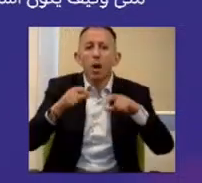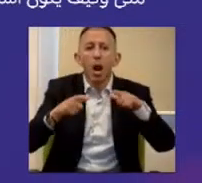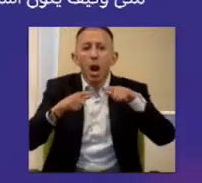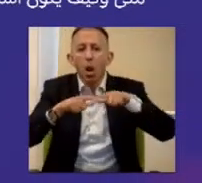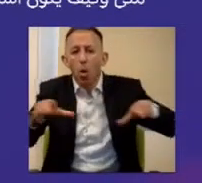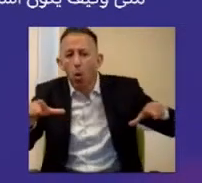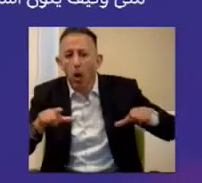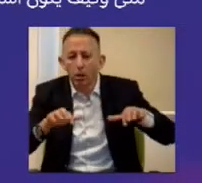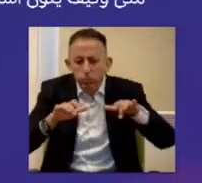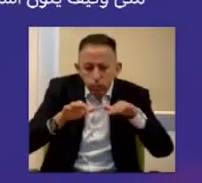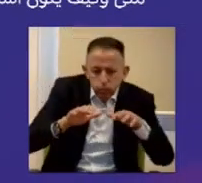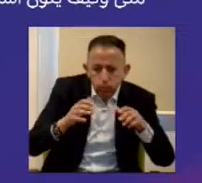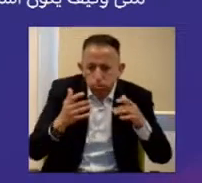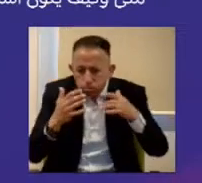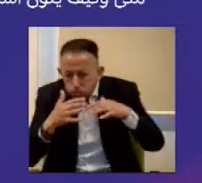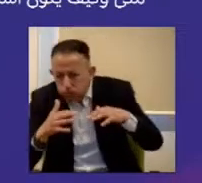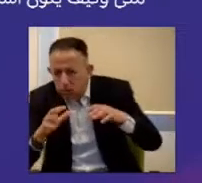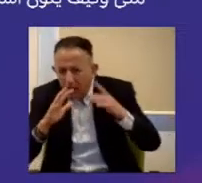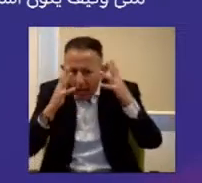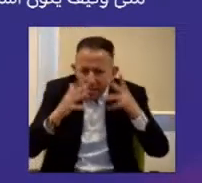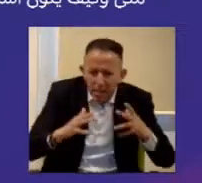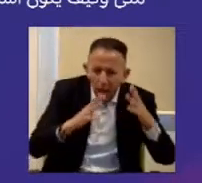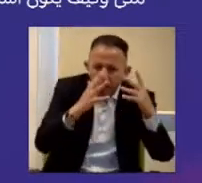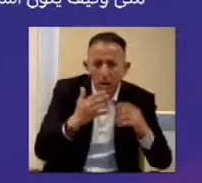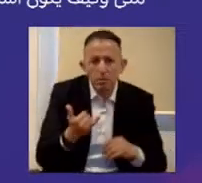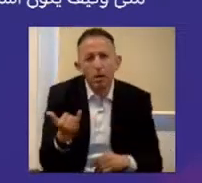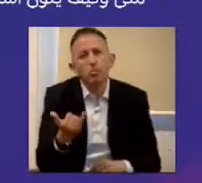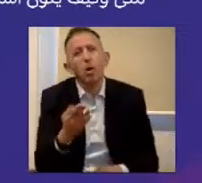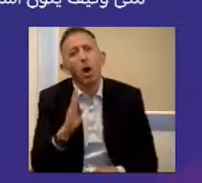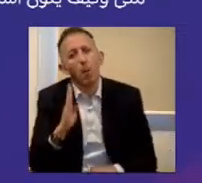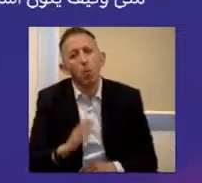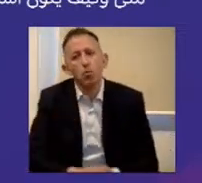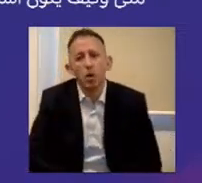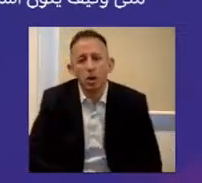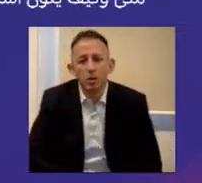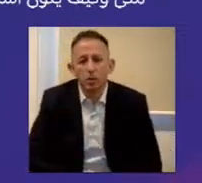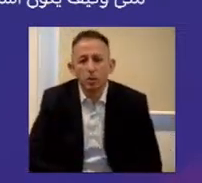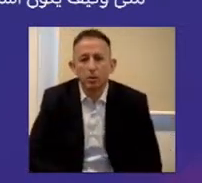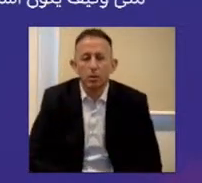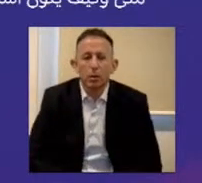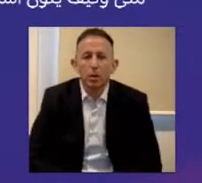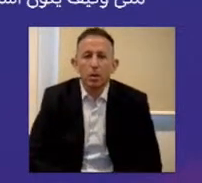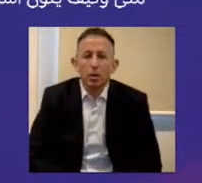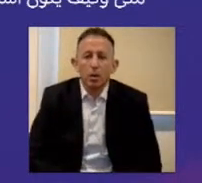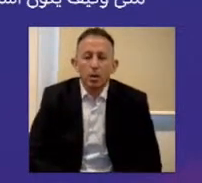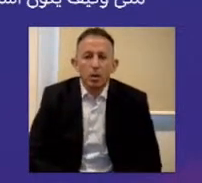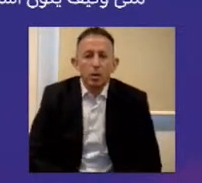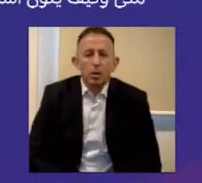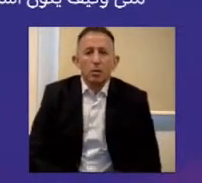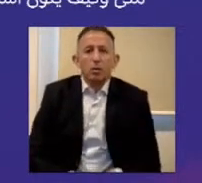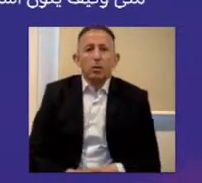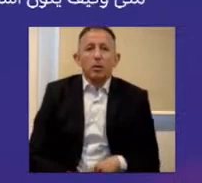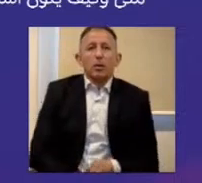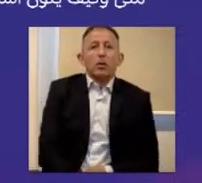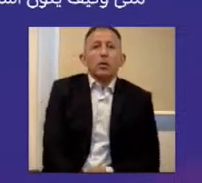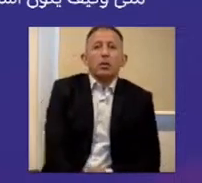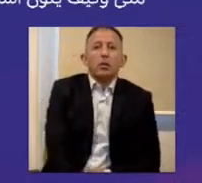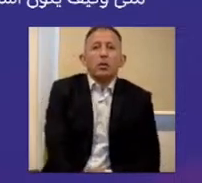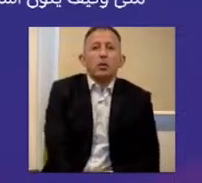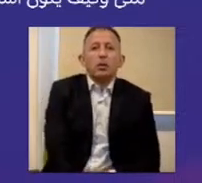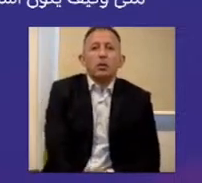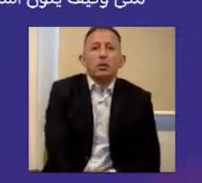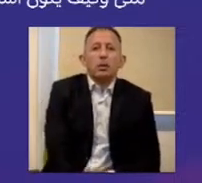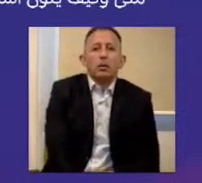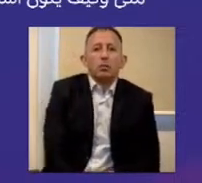word. Familiarity with the words, etc., allow him to fill in missing or incorrect letters in proofreading